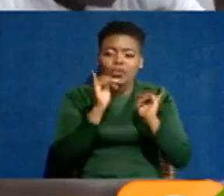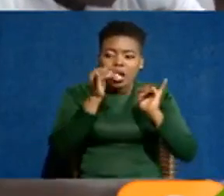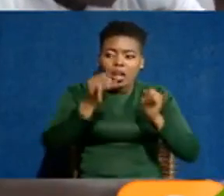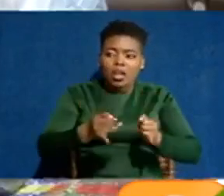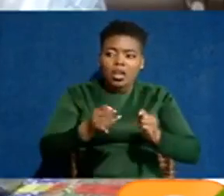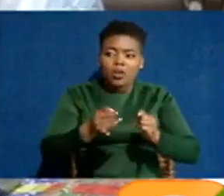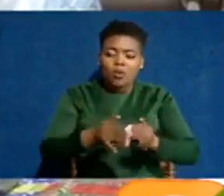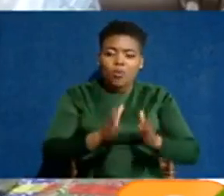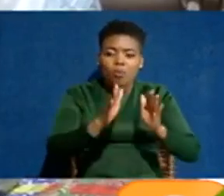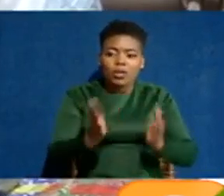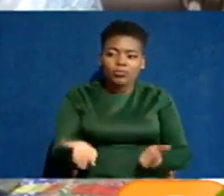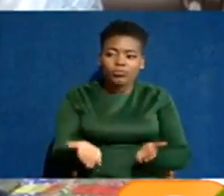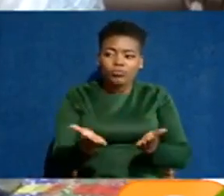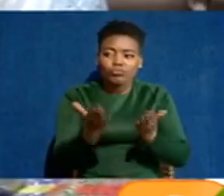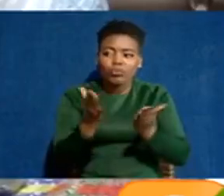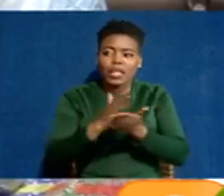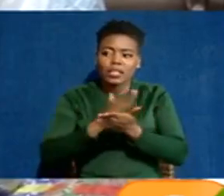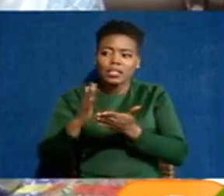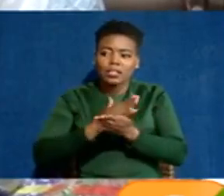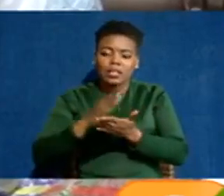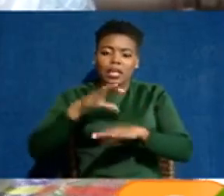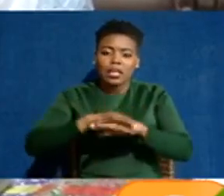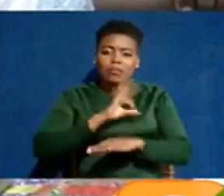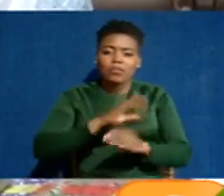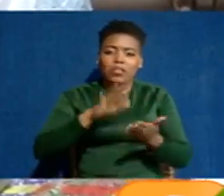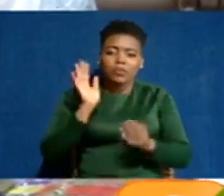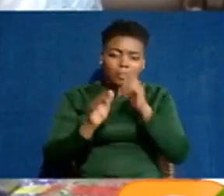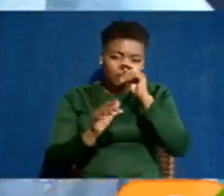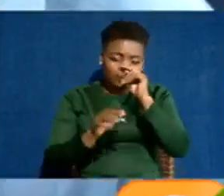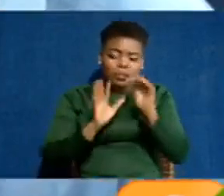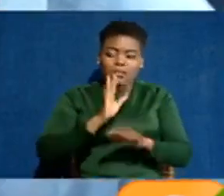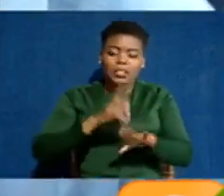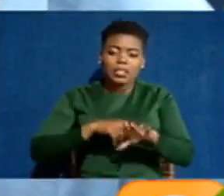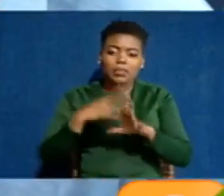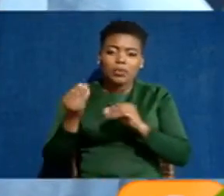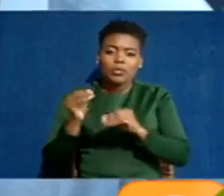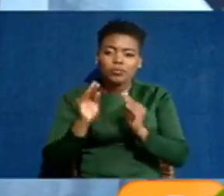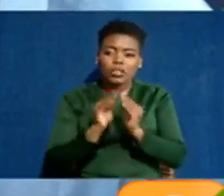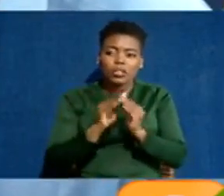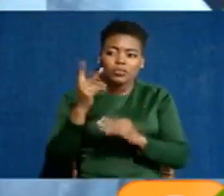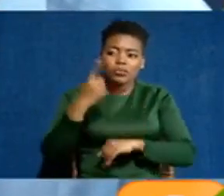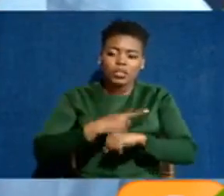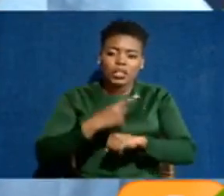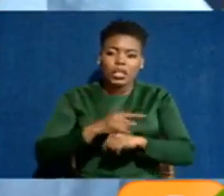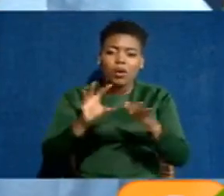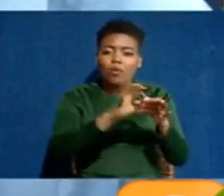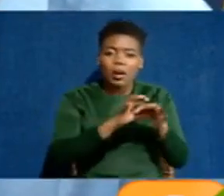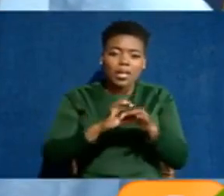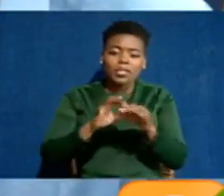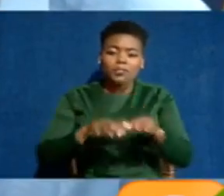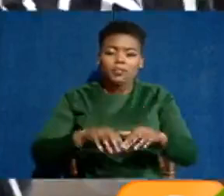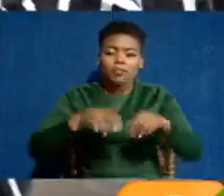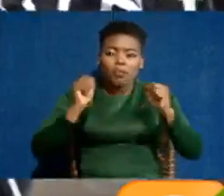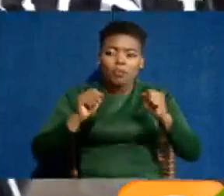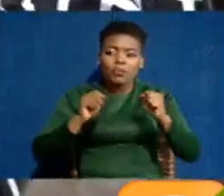lucrative avenues in order to grow the sector and double their resources. Speaking during a two-day workshop, Cooperative Alliance of Kenya Chairman McLeod